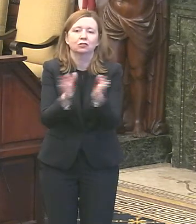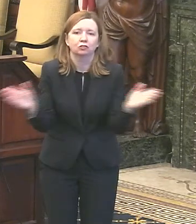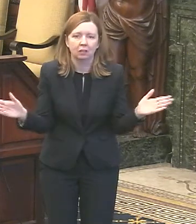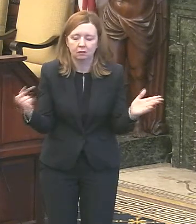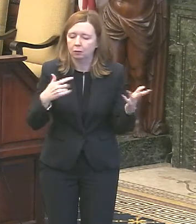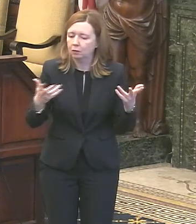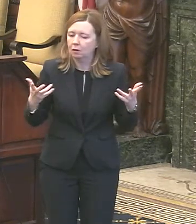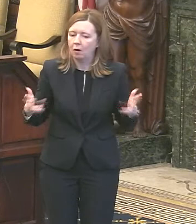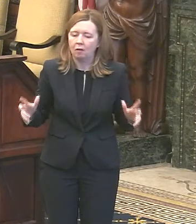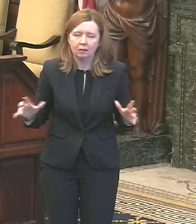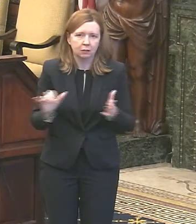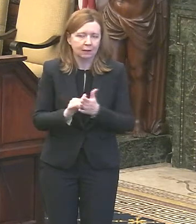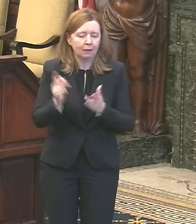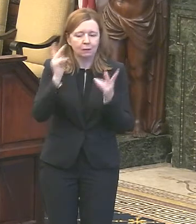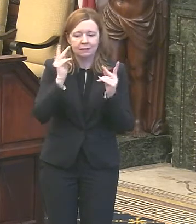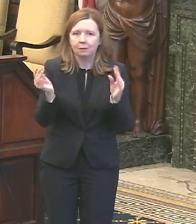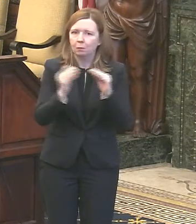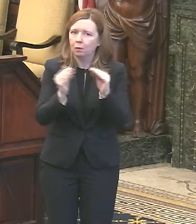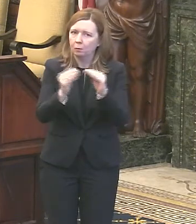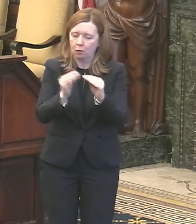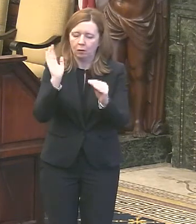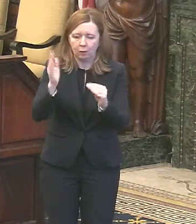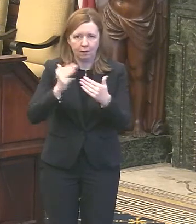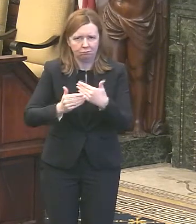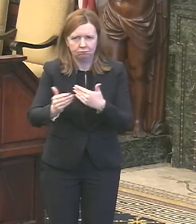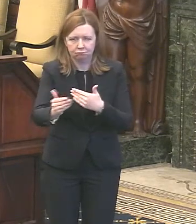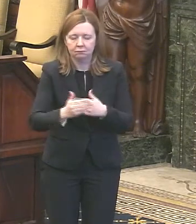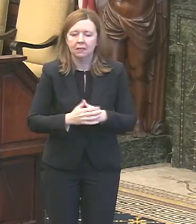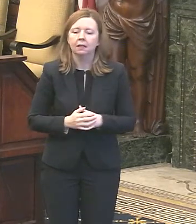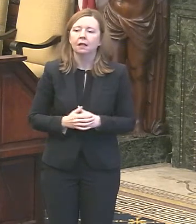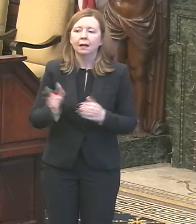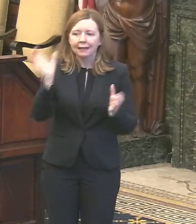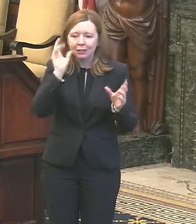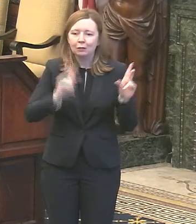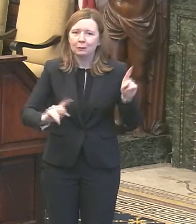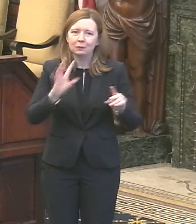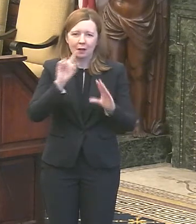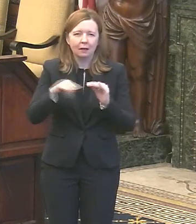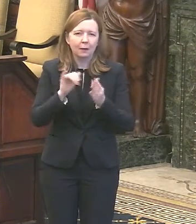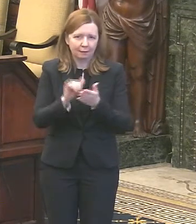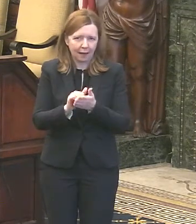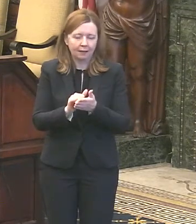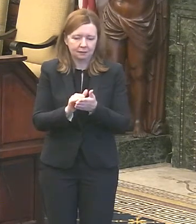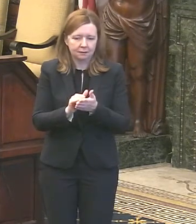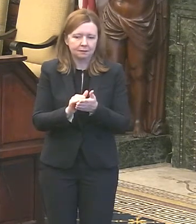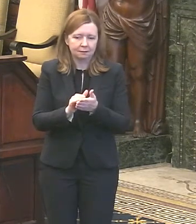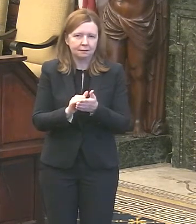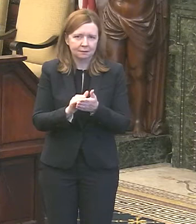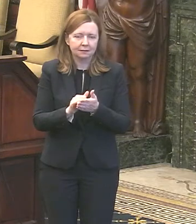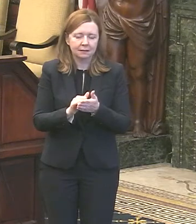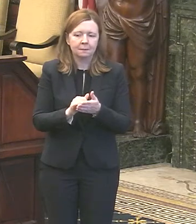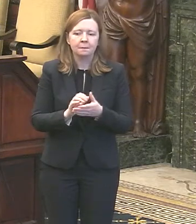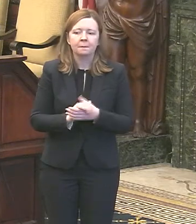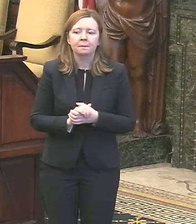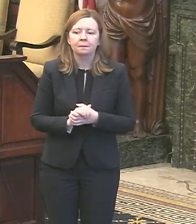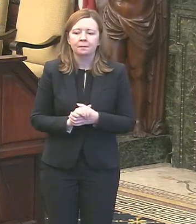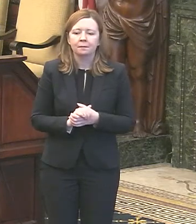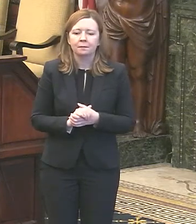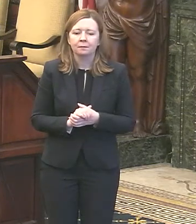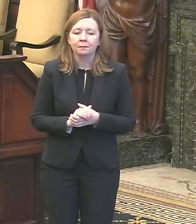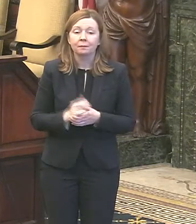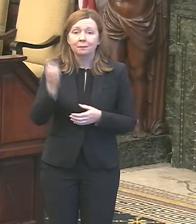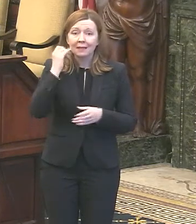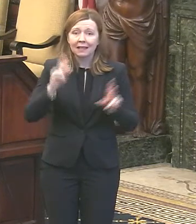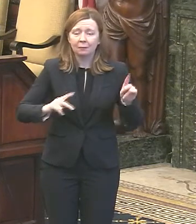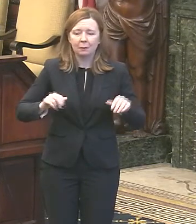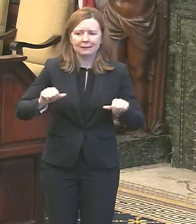already are doing that. You're going to see more of that in the coming weeks. You're going to be hearing people talking about that more. And if people are hesitant